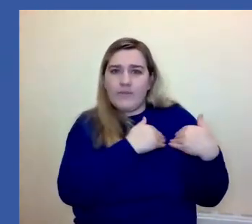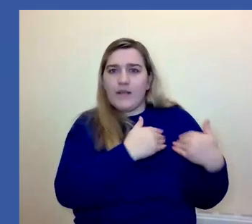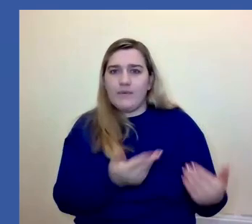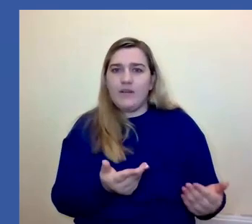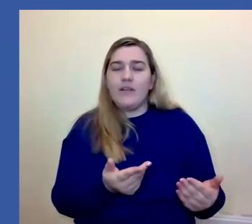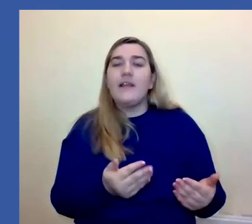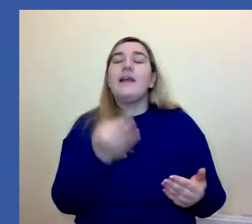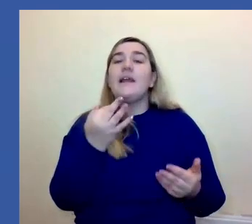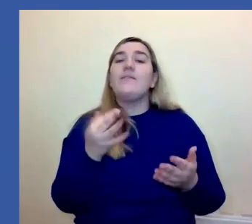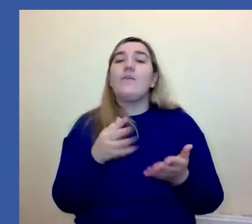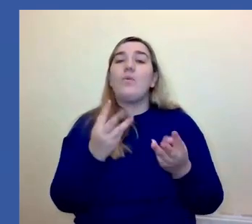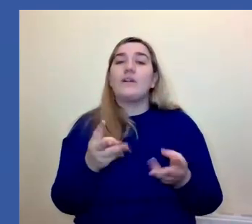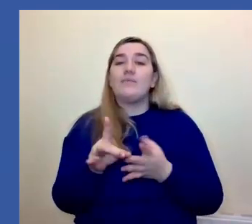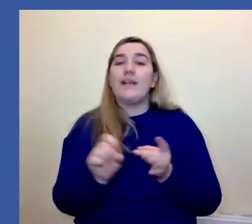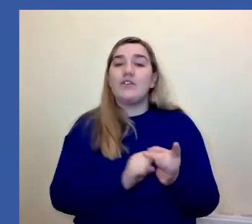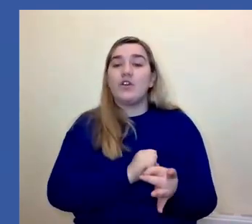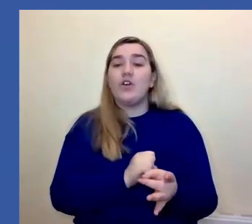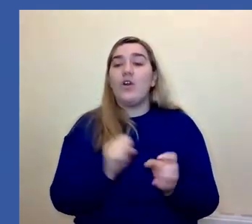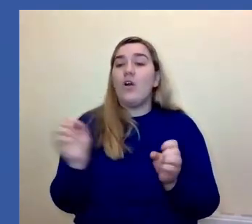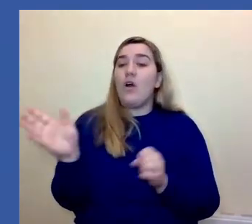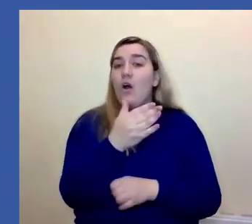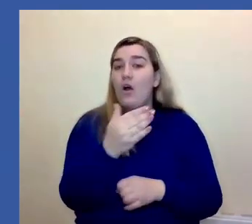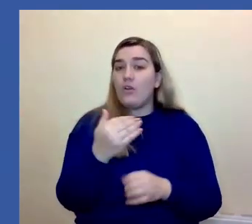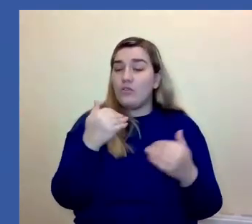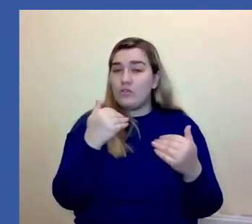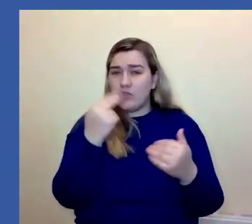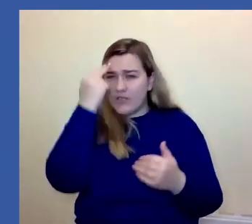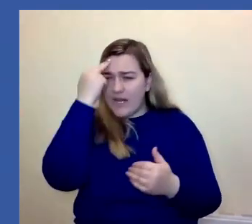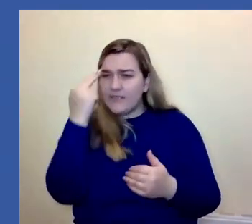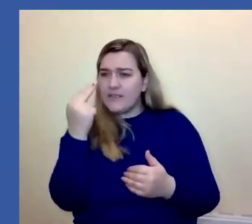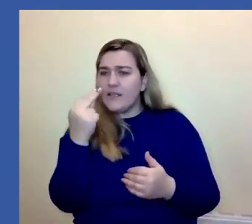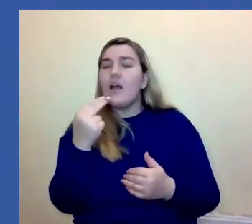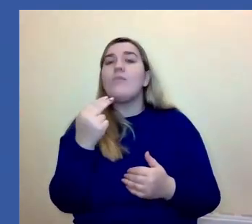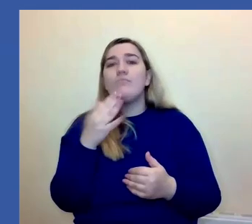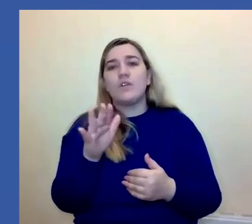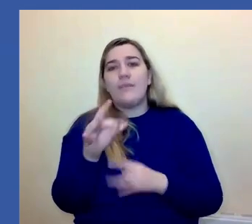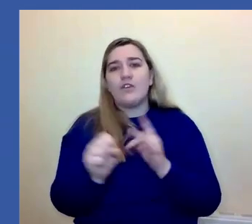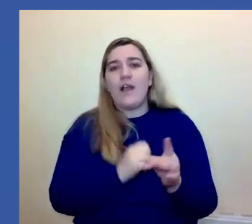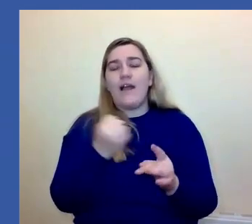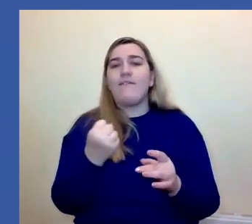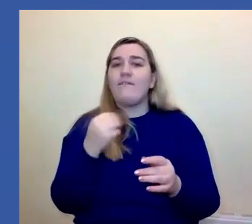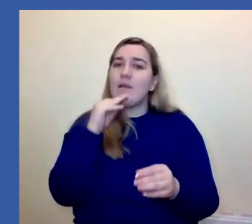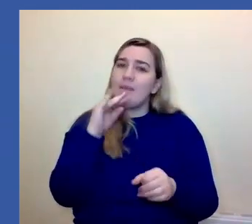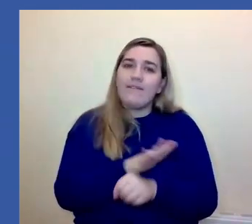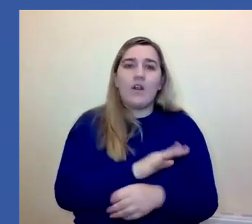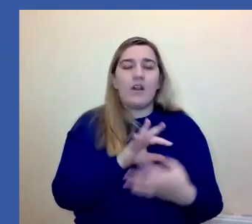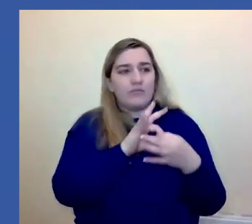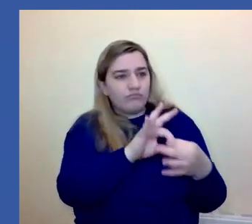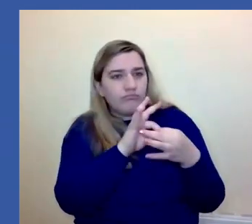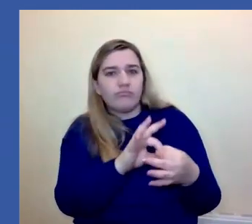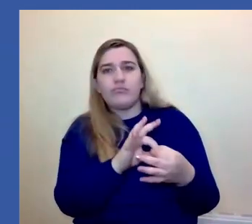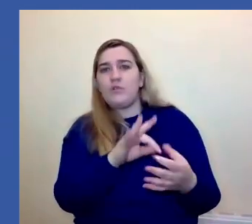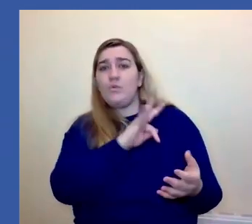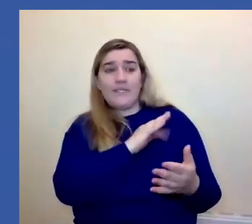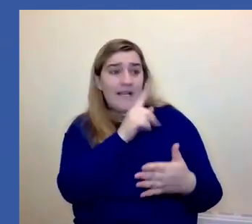that everyone gets access to the knowledge about their rights, we must have meaningful collaborations with self-advocates such as all